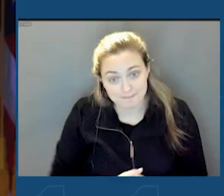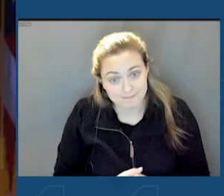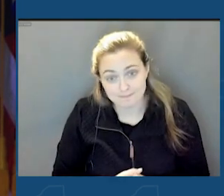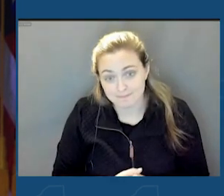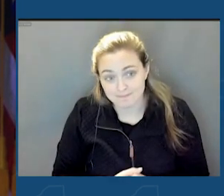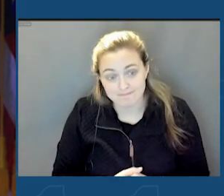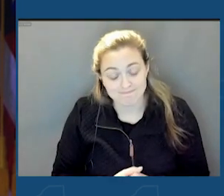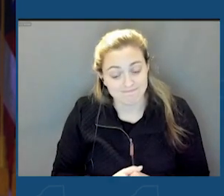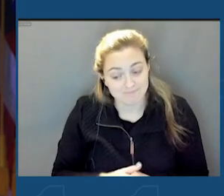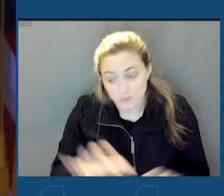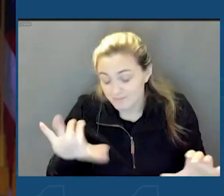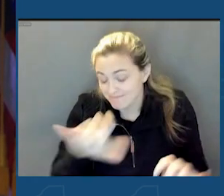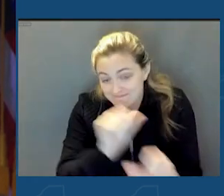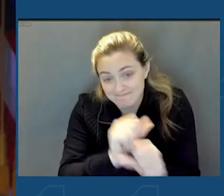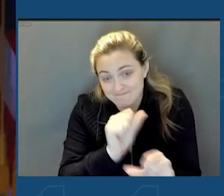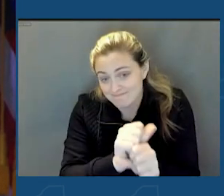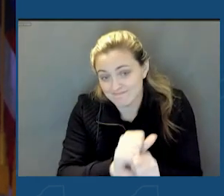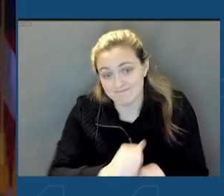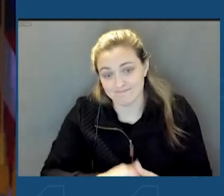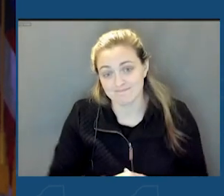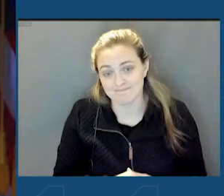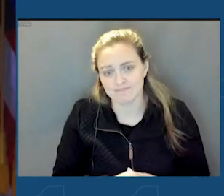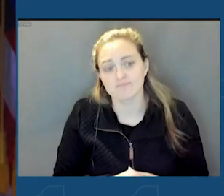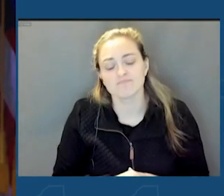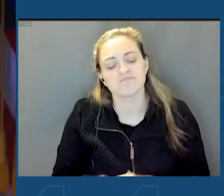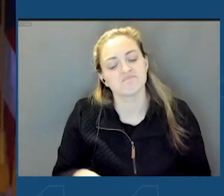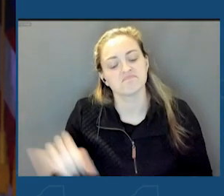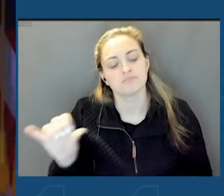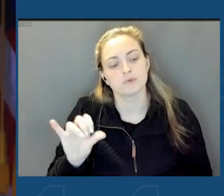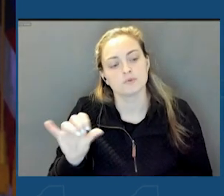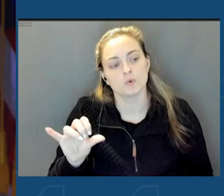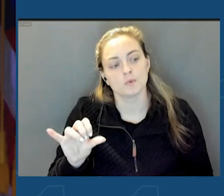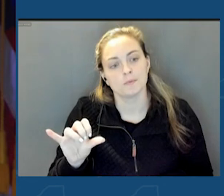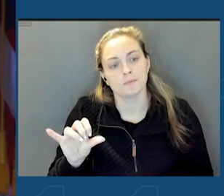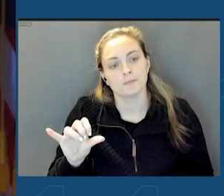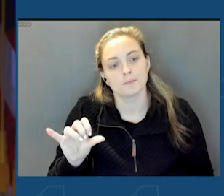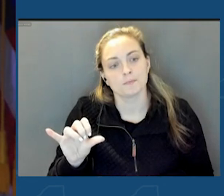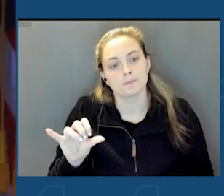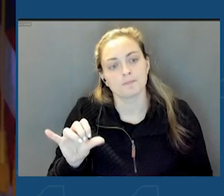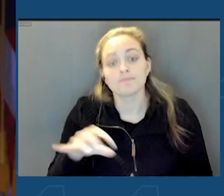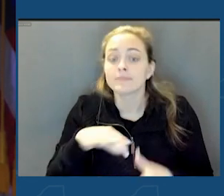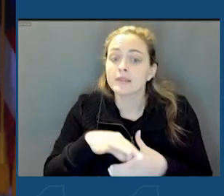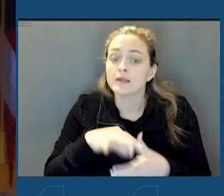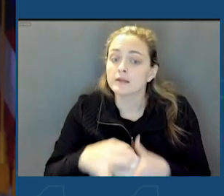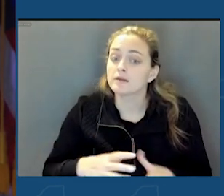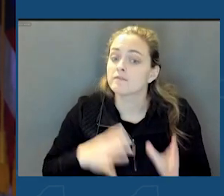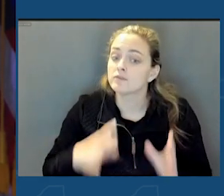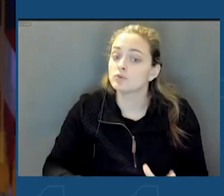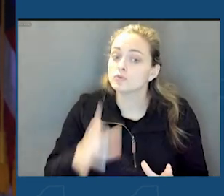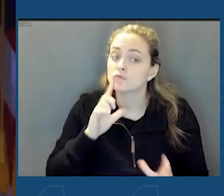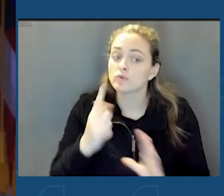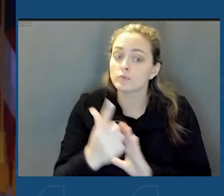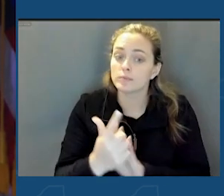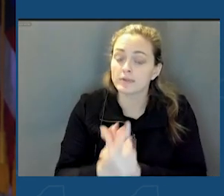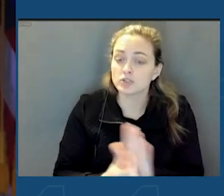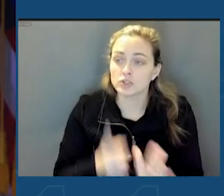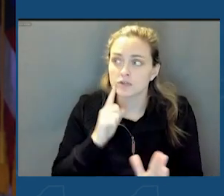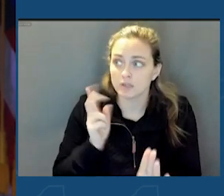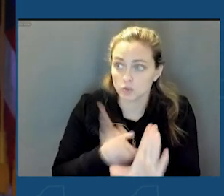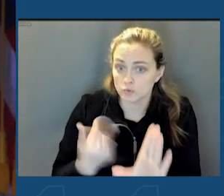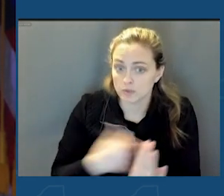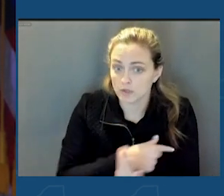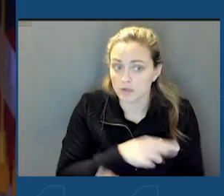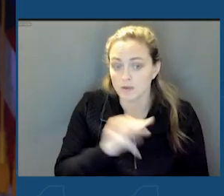jobs required you to do. Also to the elected officials from the legislature who've been able to join us,